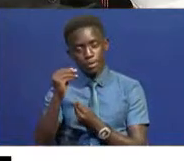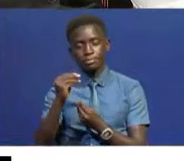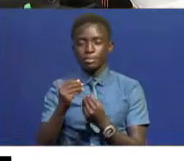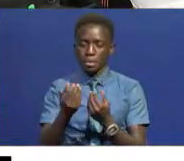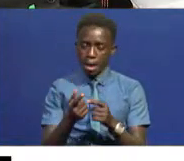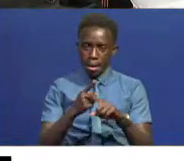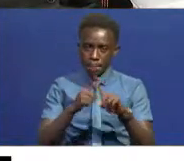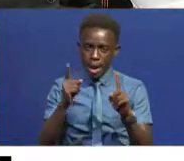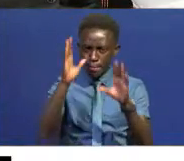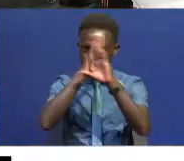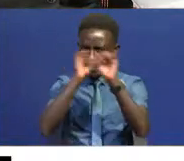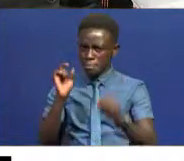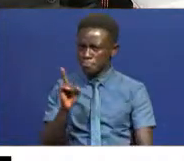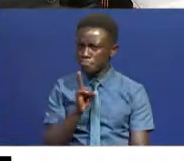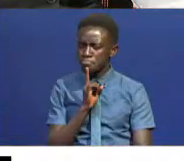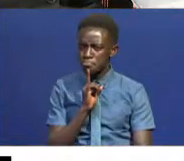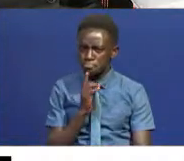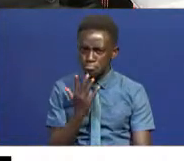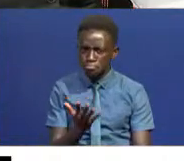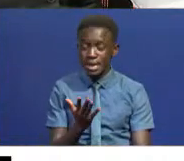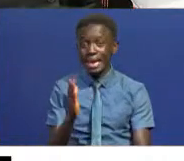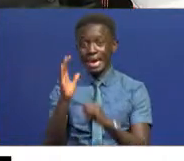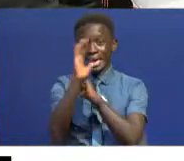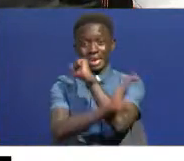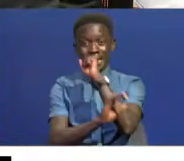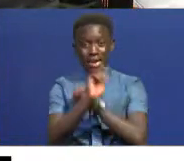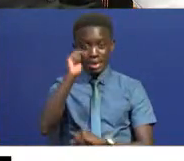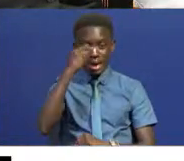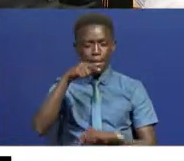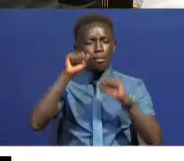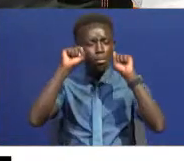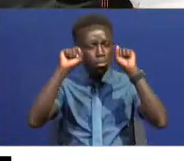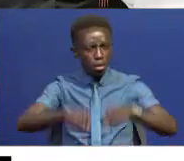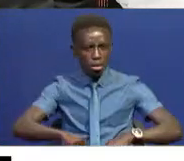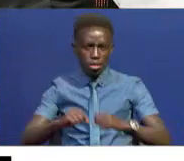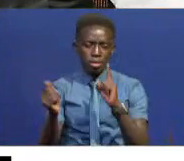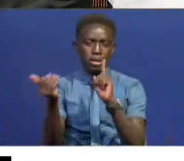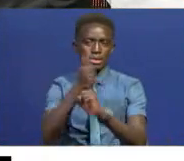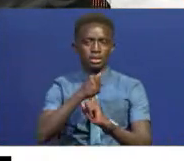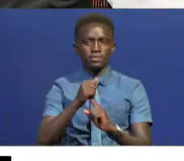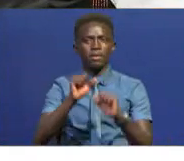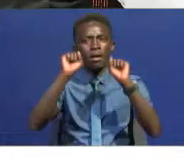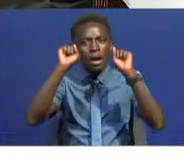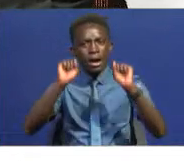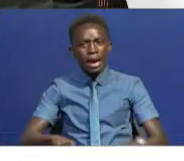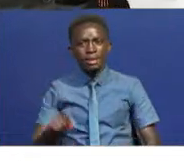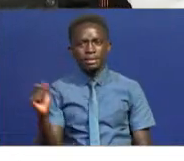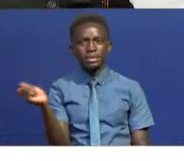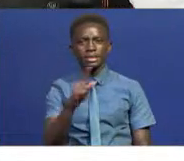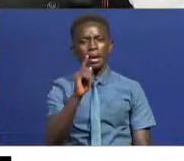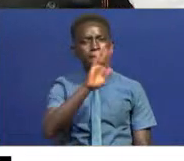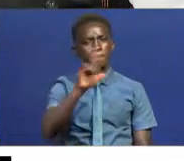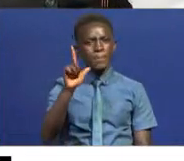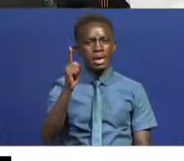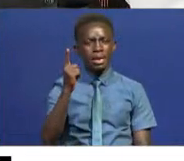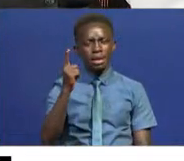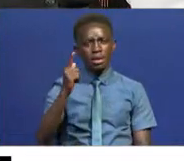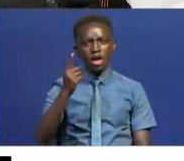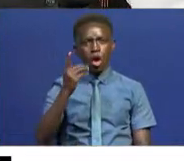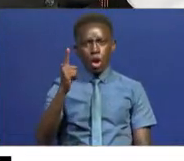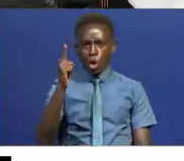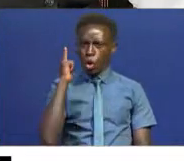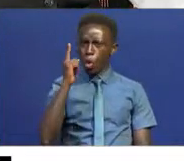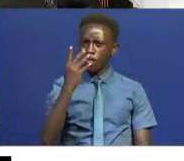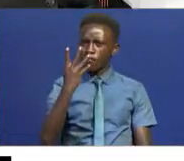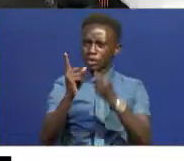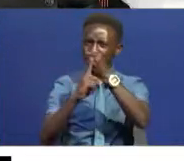the country is able to achieve to bring down the wage bill from 46%